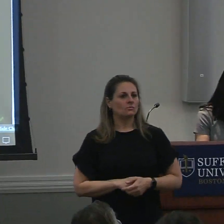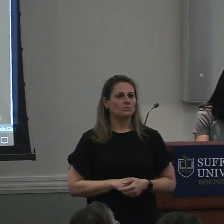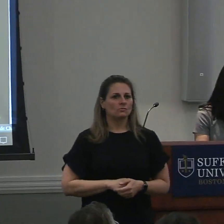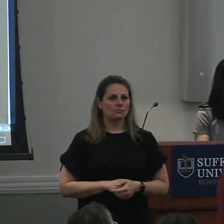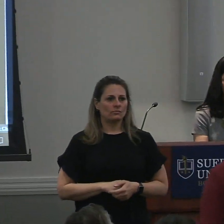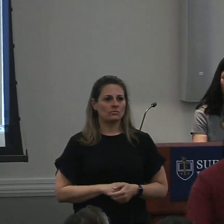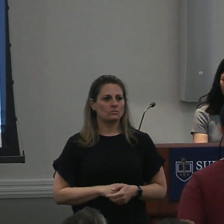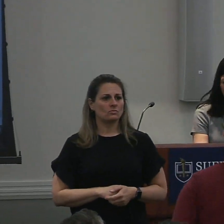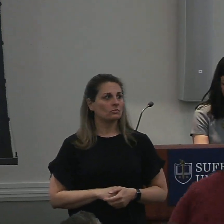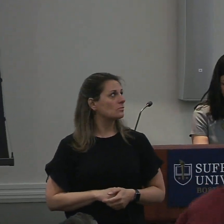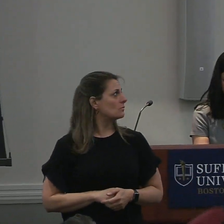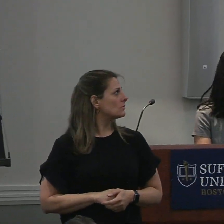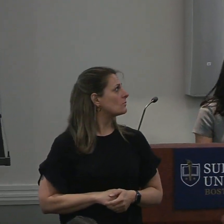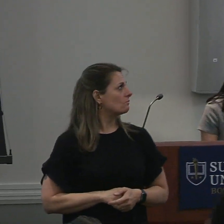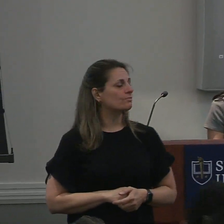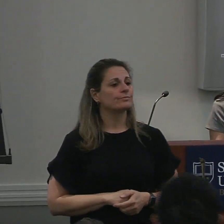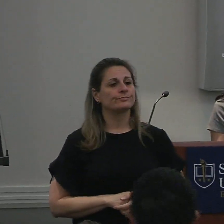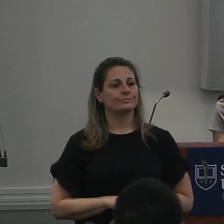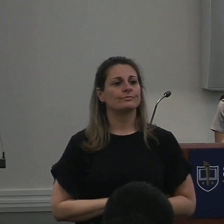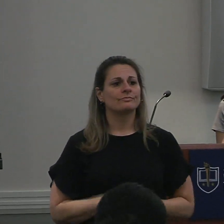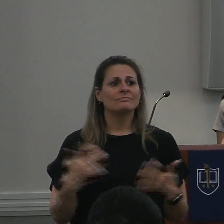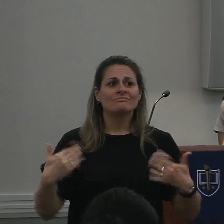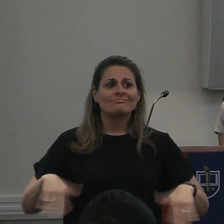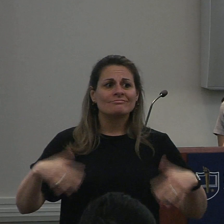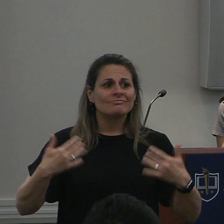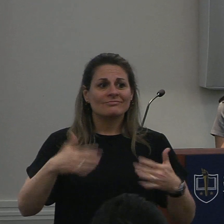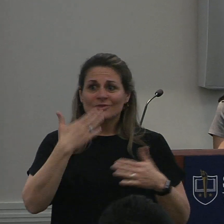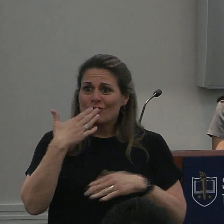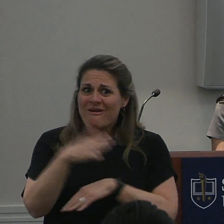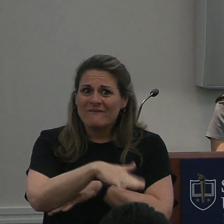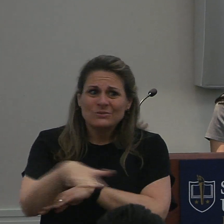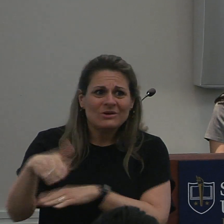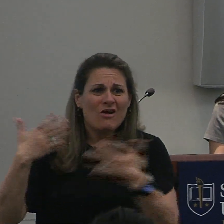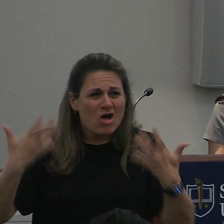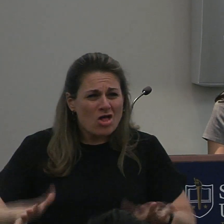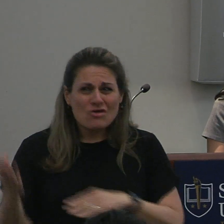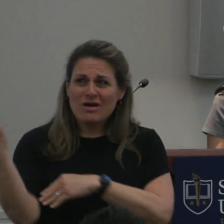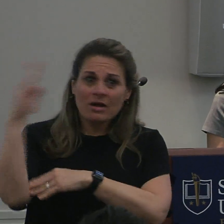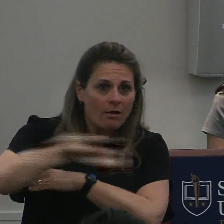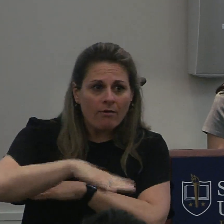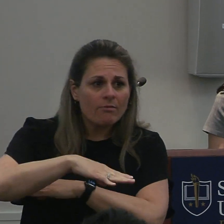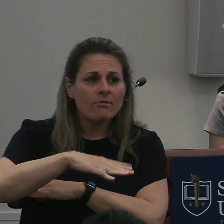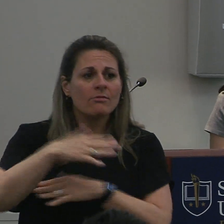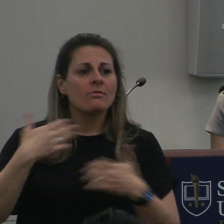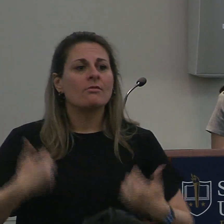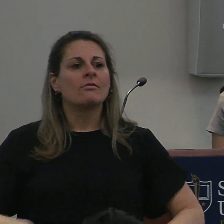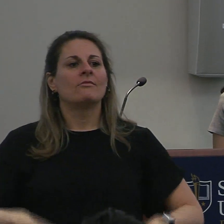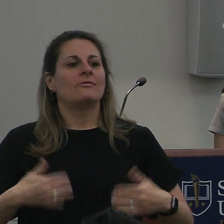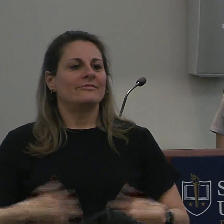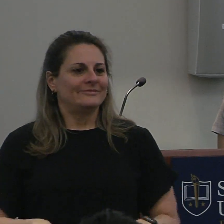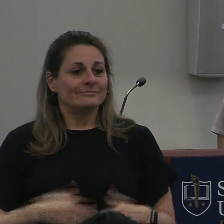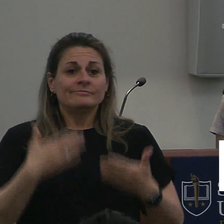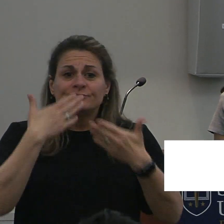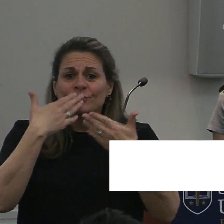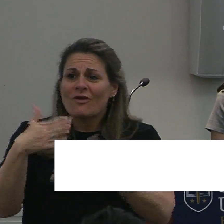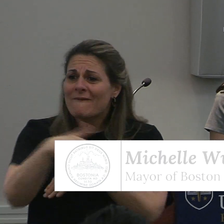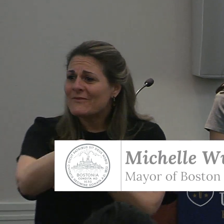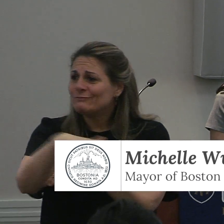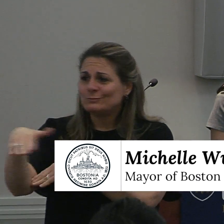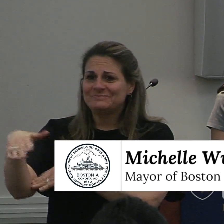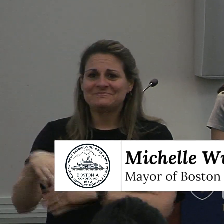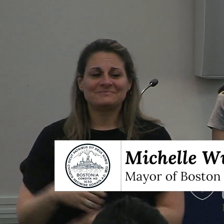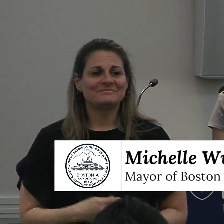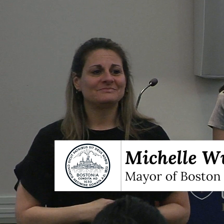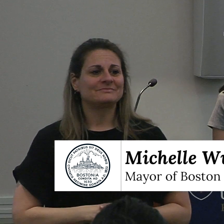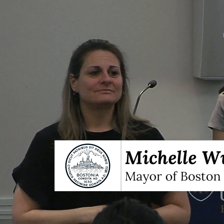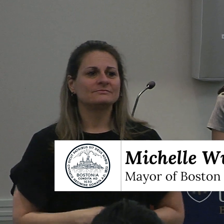Is it afternoon? Oh, it's already way afternoon. Good afternoon, everyone. It's been a busy time in Boston, and I hope everyone